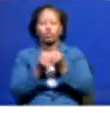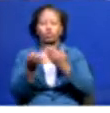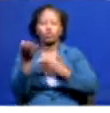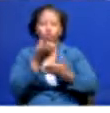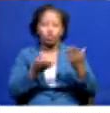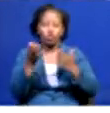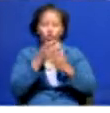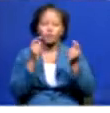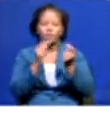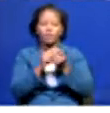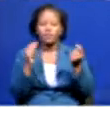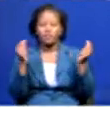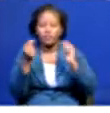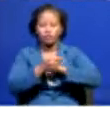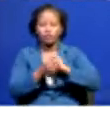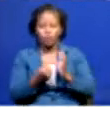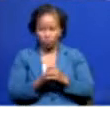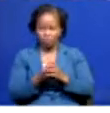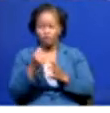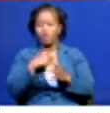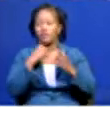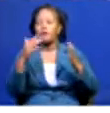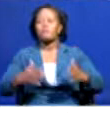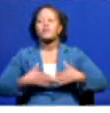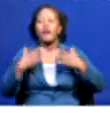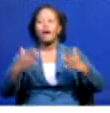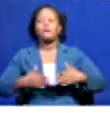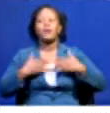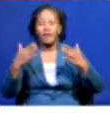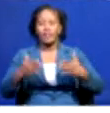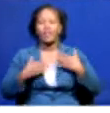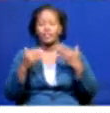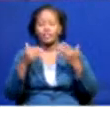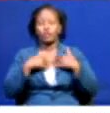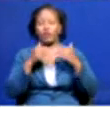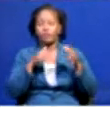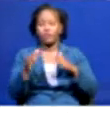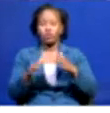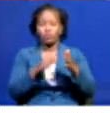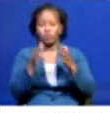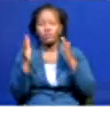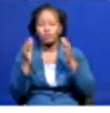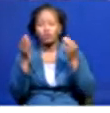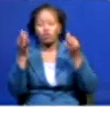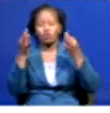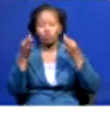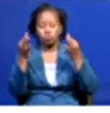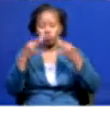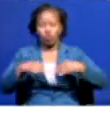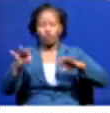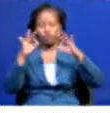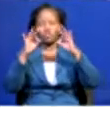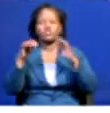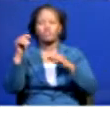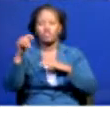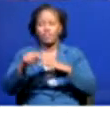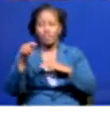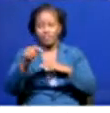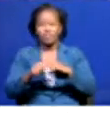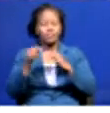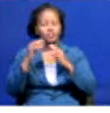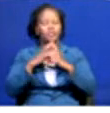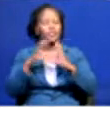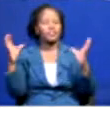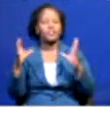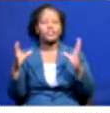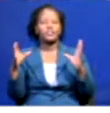transformation. I am glad, therefore, to have this opportunity to officiate this auspicious occasion